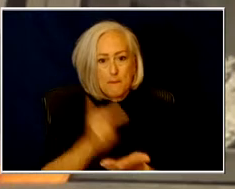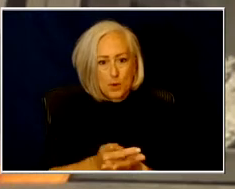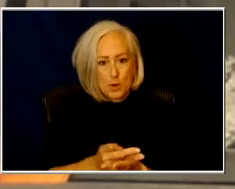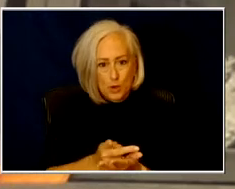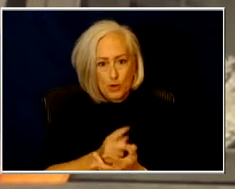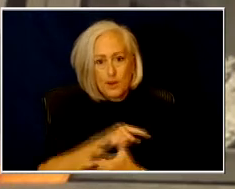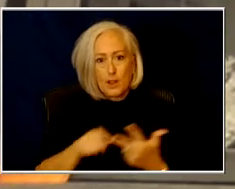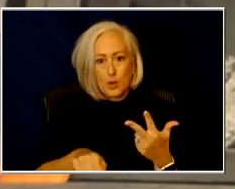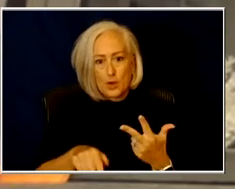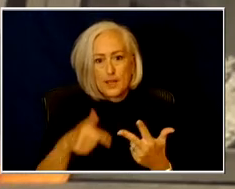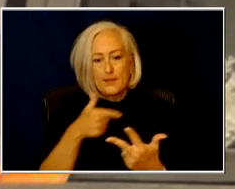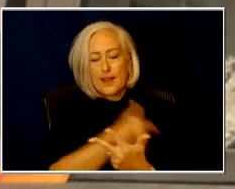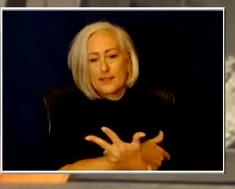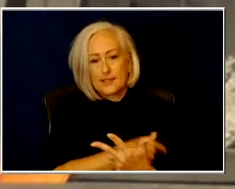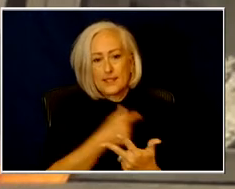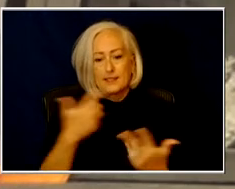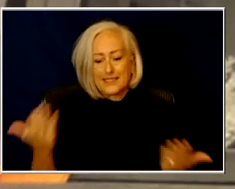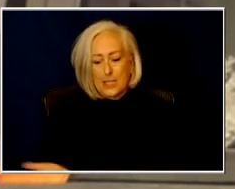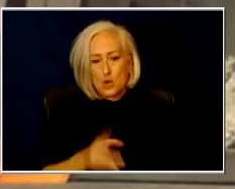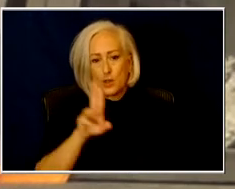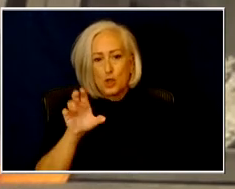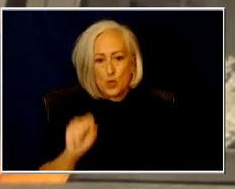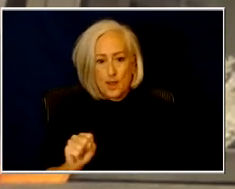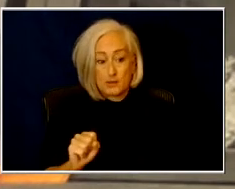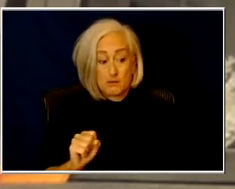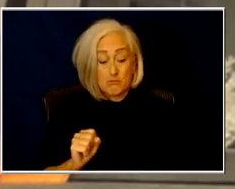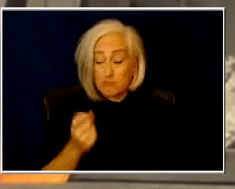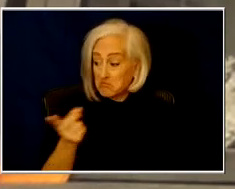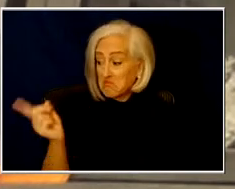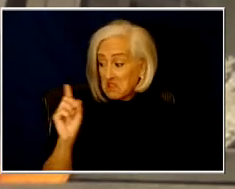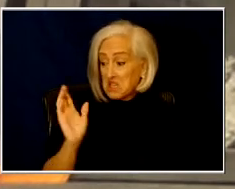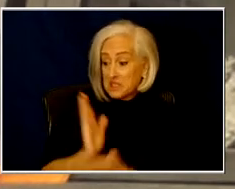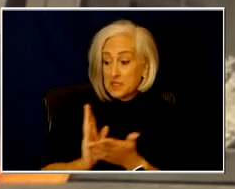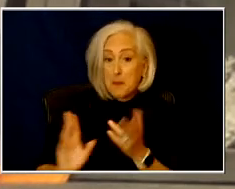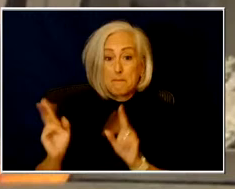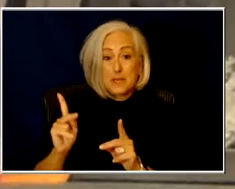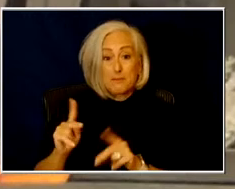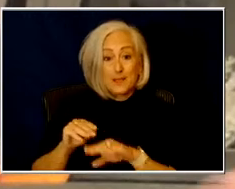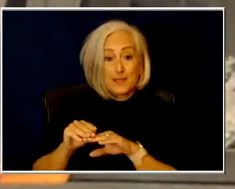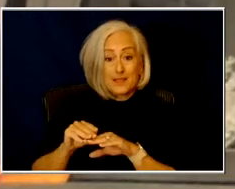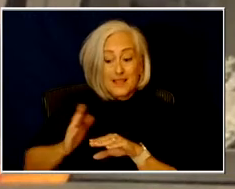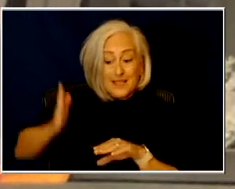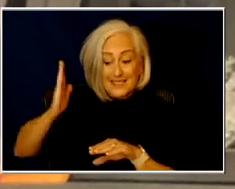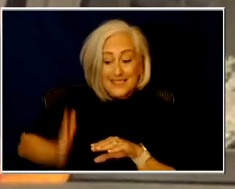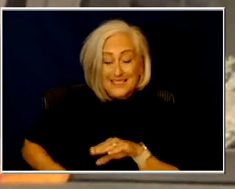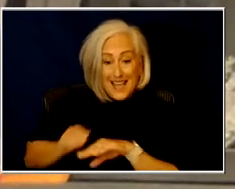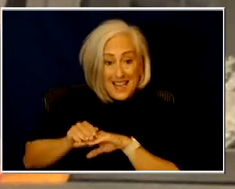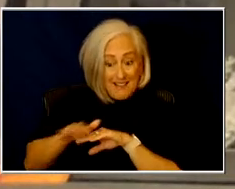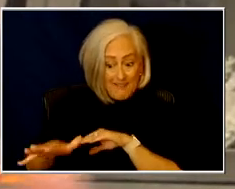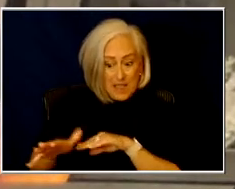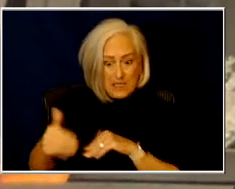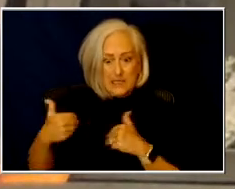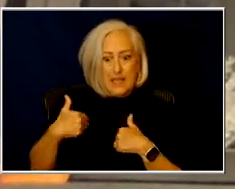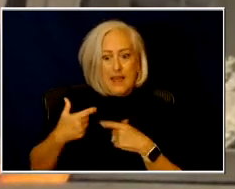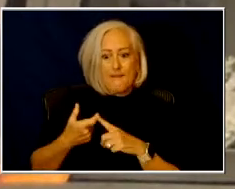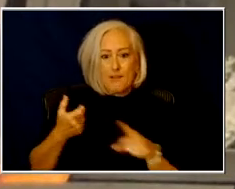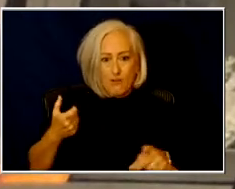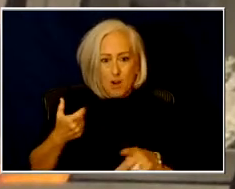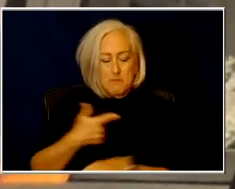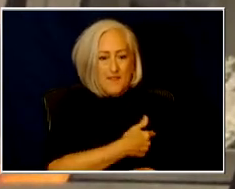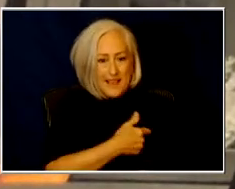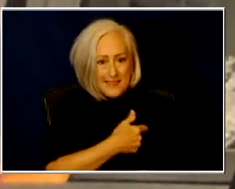vaccines available in the U.S there are some people who have had side effects such that they can't get boosted or